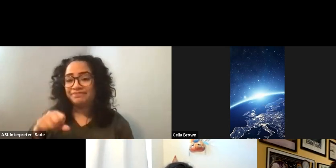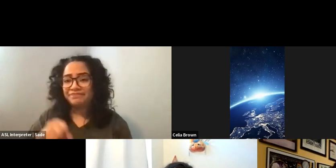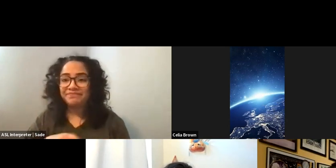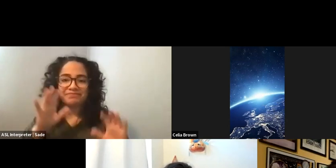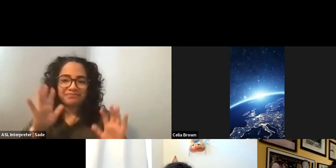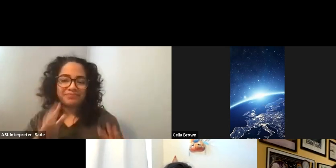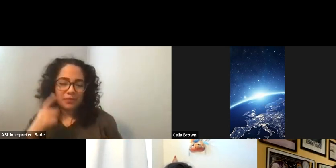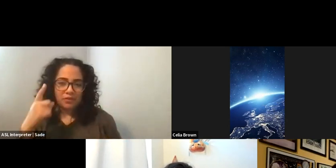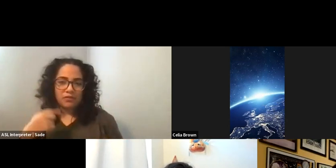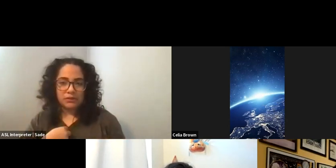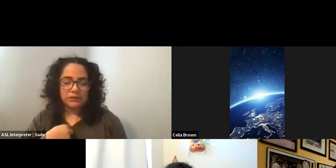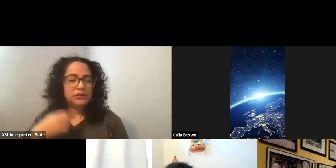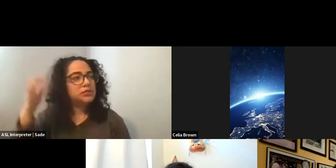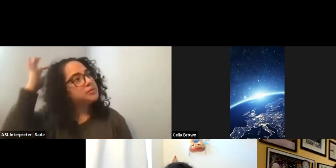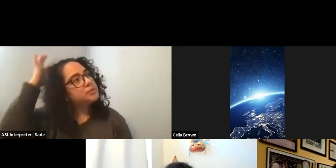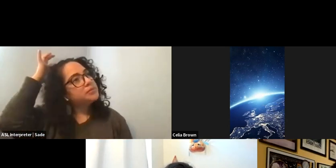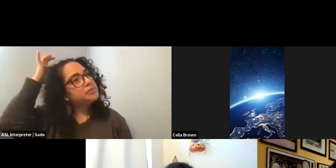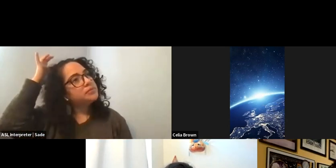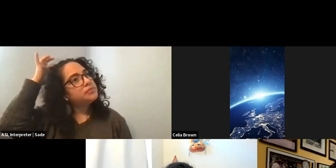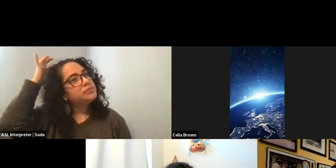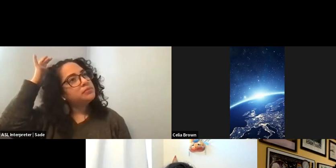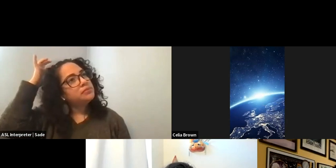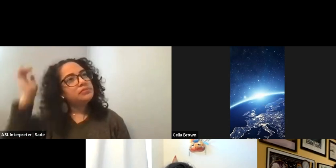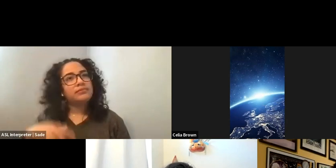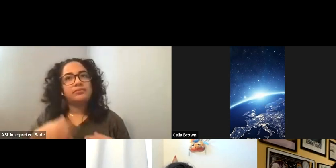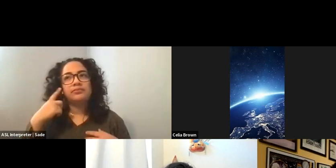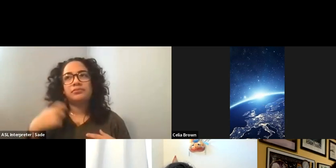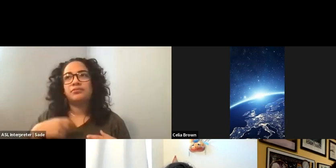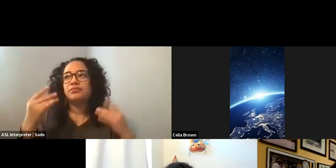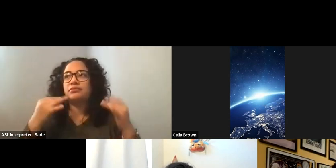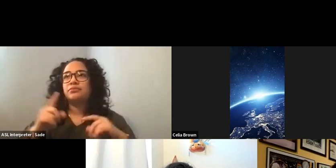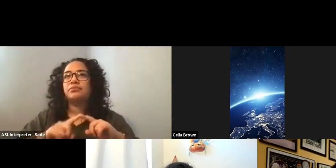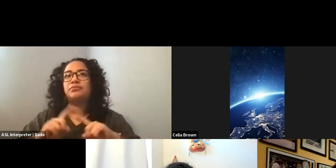thinking about different social locations, different